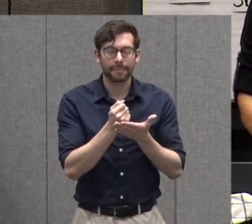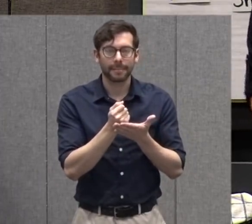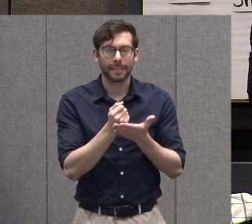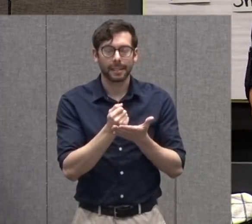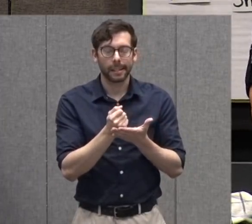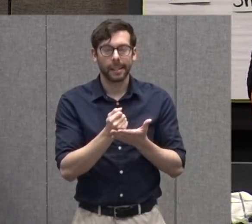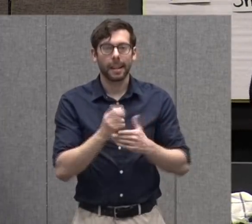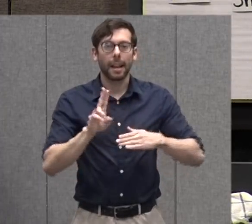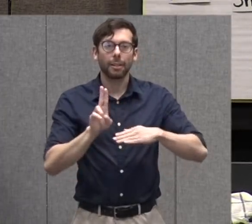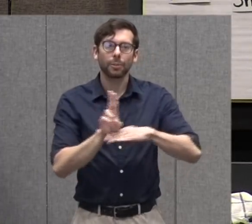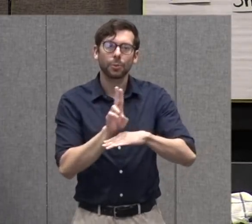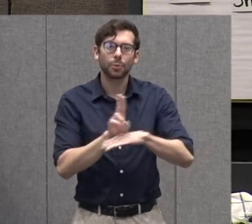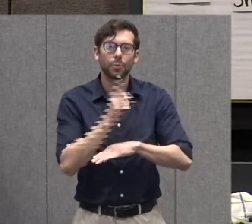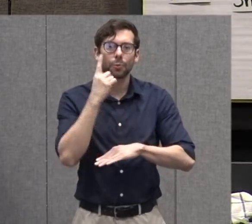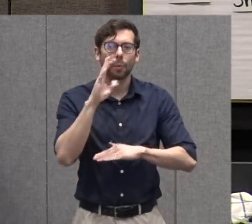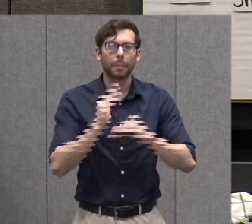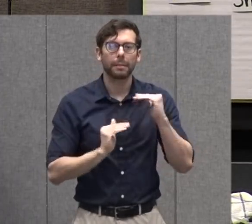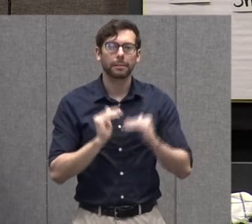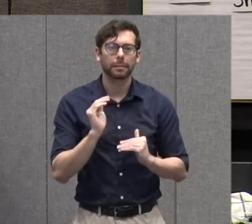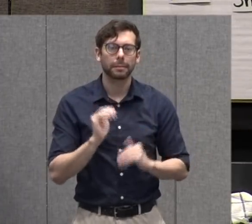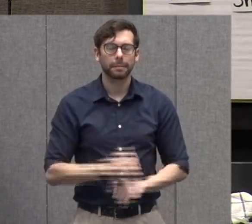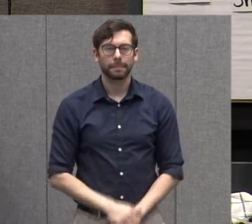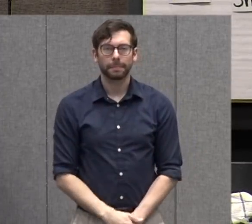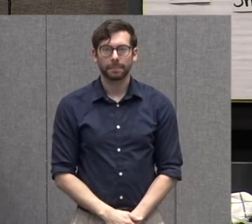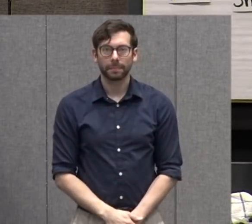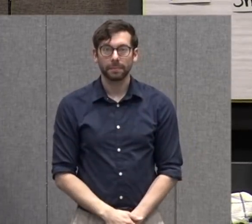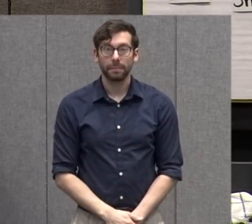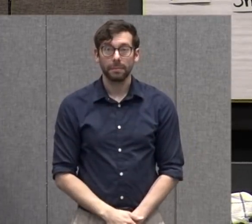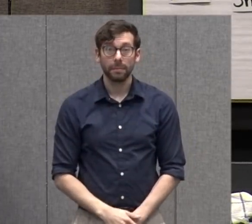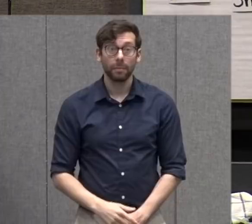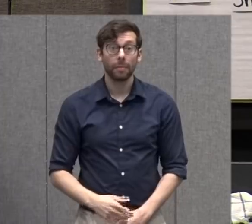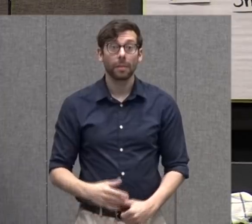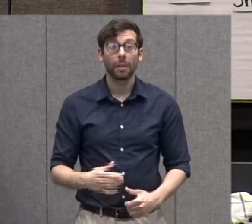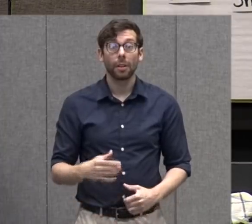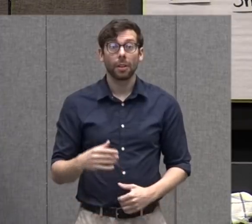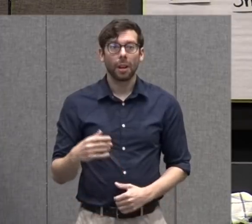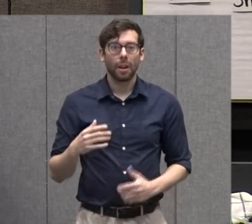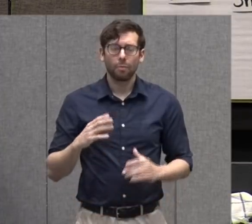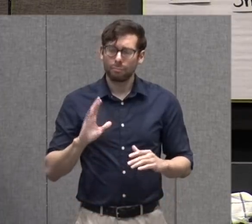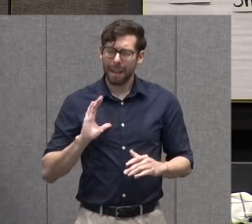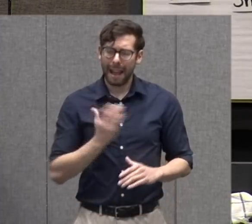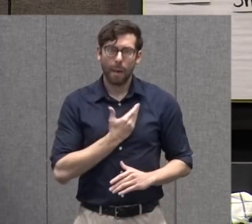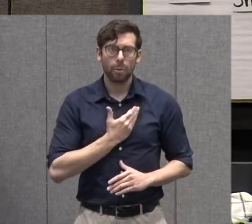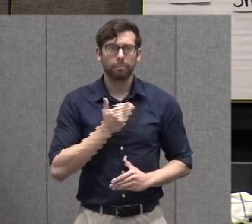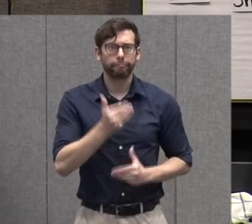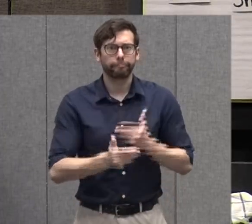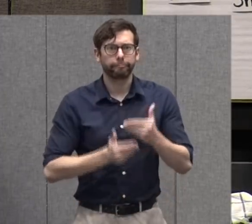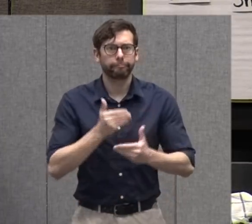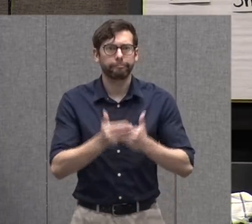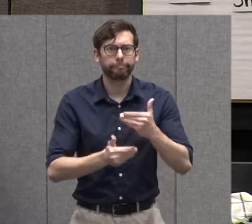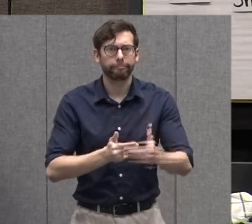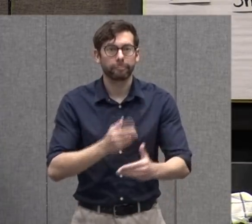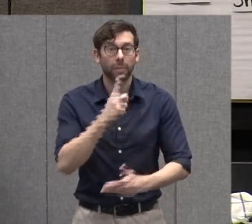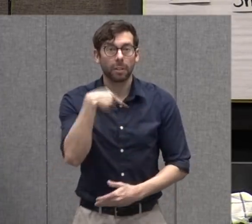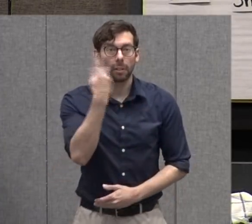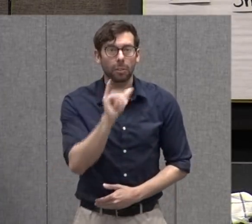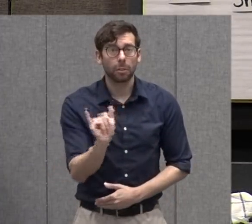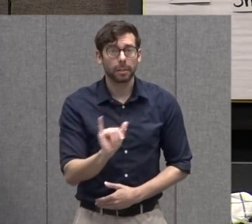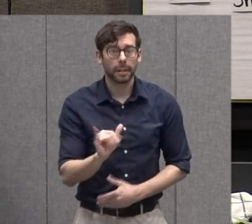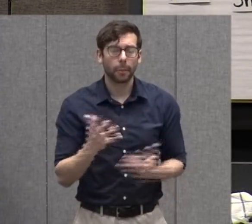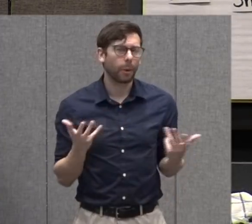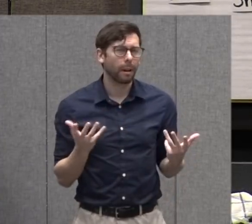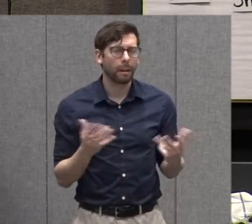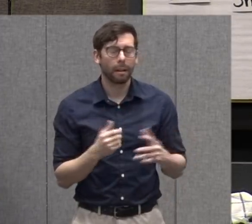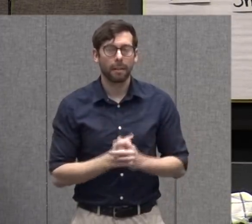with. What are we going to do first, next? What will it look like? Then we want